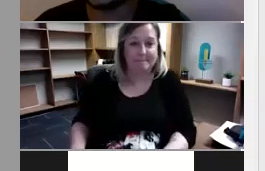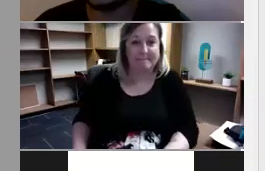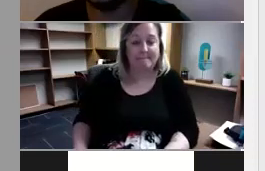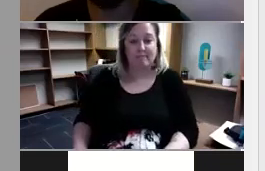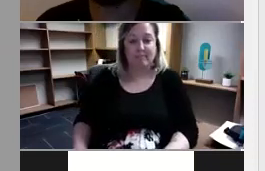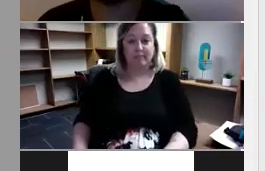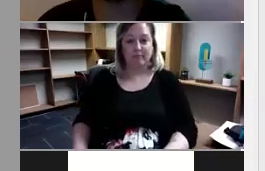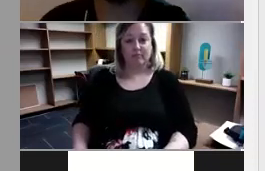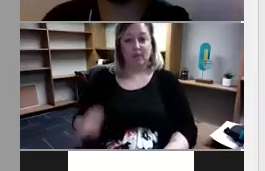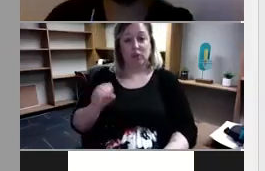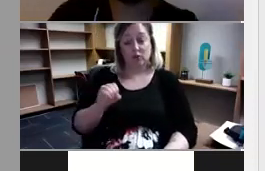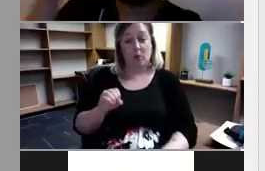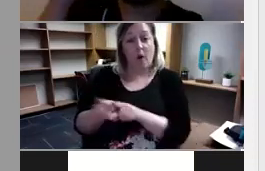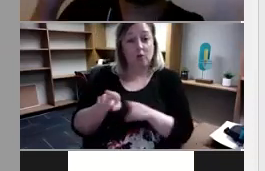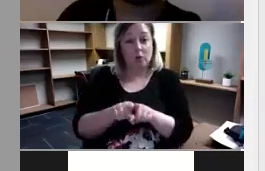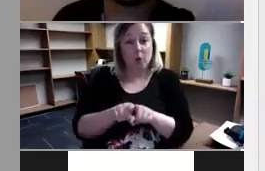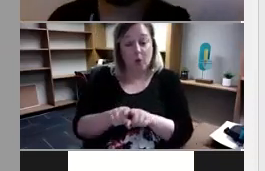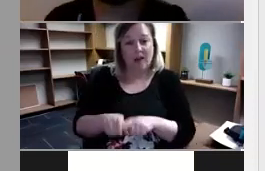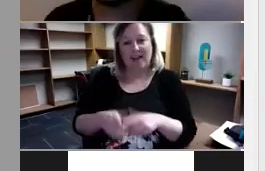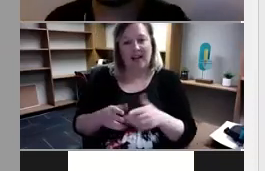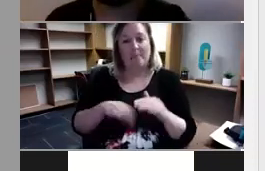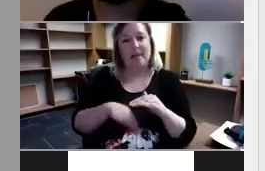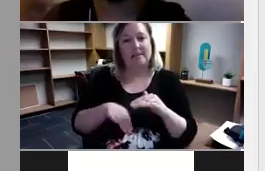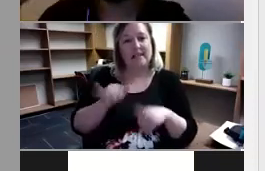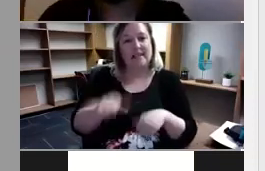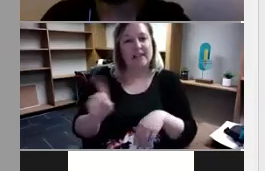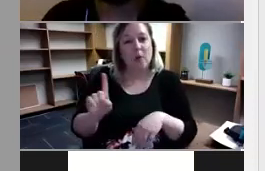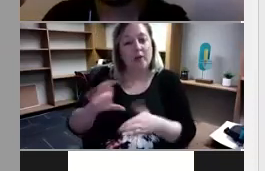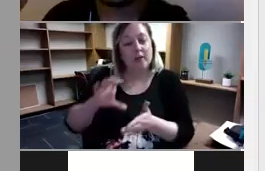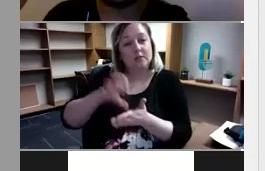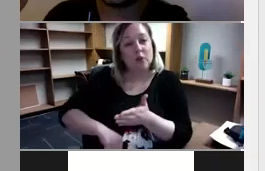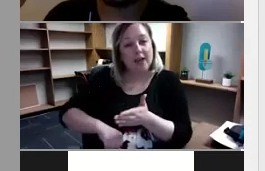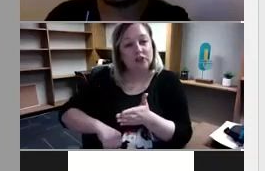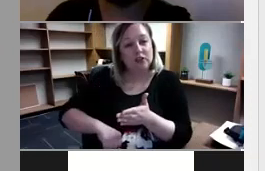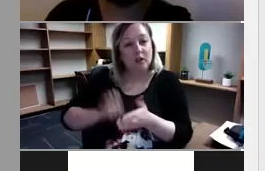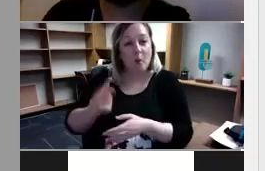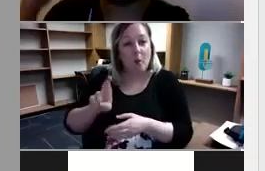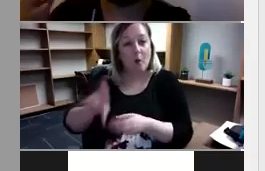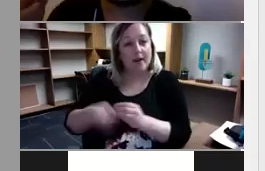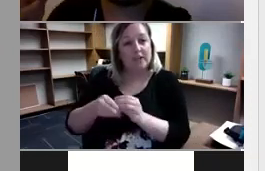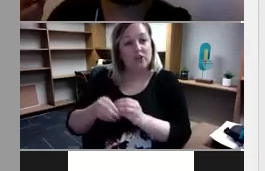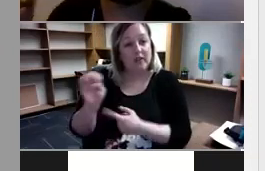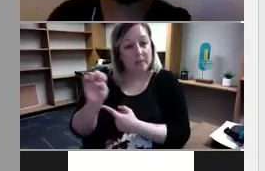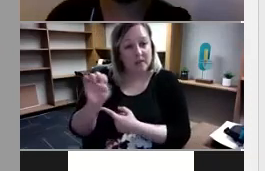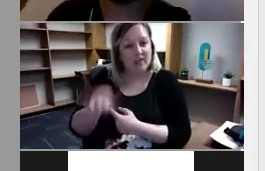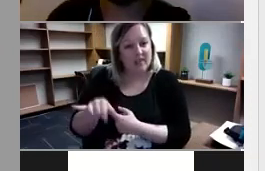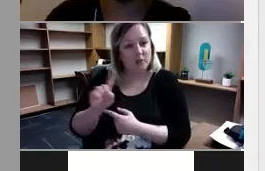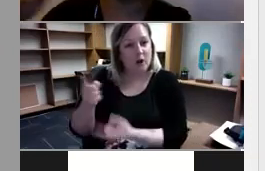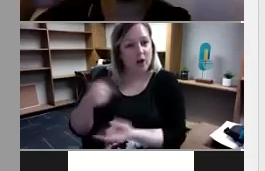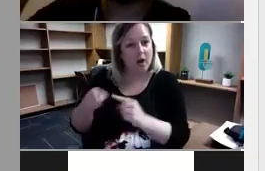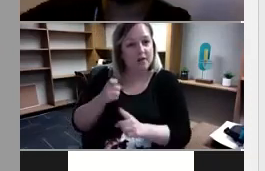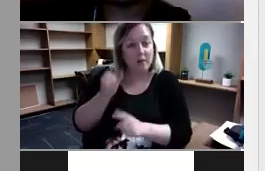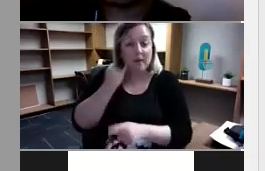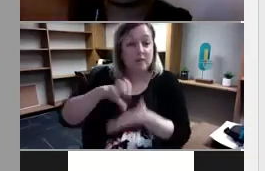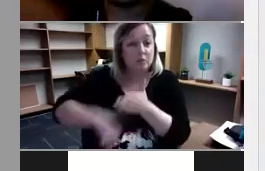thing, essentially, that is where this subtraction of epsilon and addition of epsilon comes from. If we subtract epsilon, we are saying